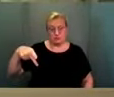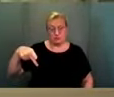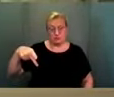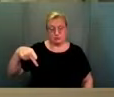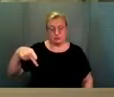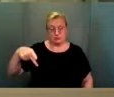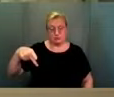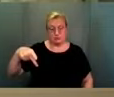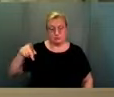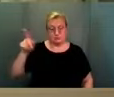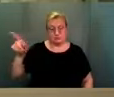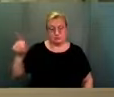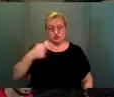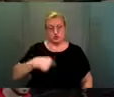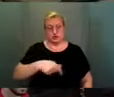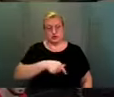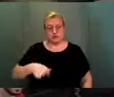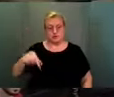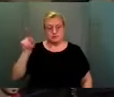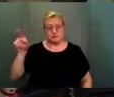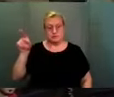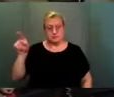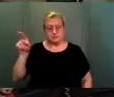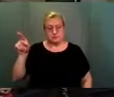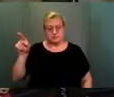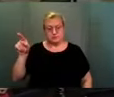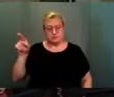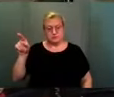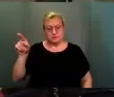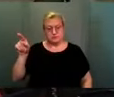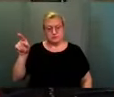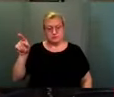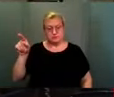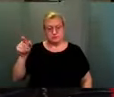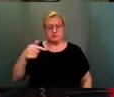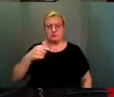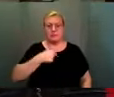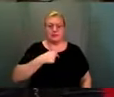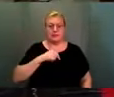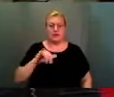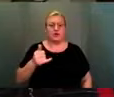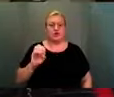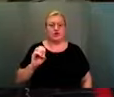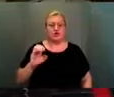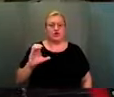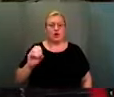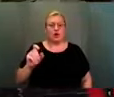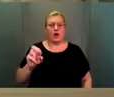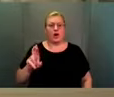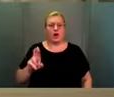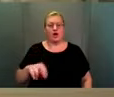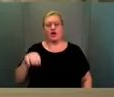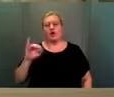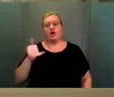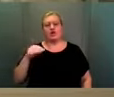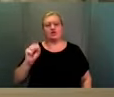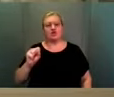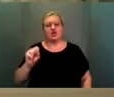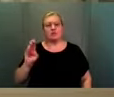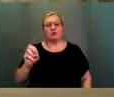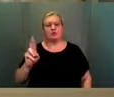And we were on this tour with, it was me, Joe Cocker, James Brown, the Pointer Sisters,